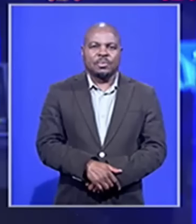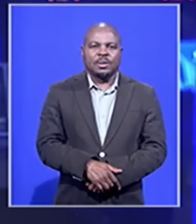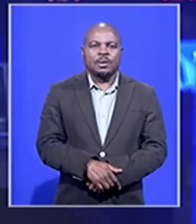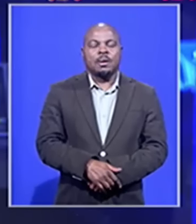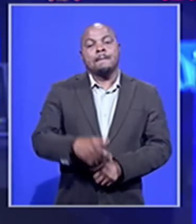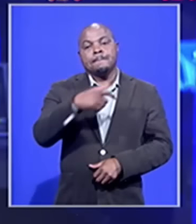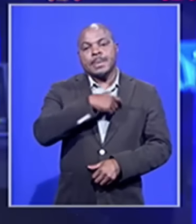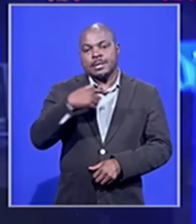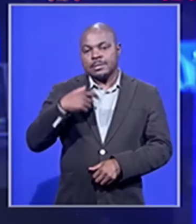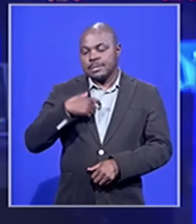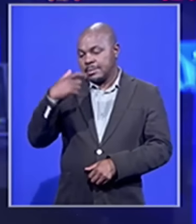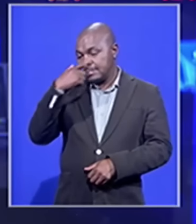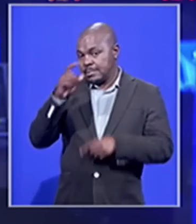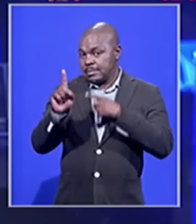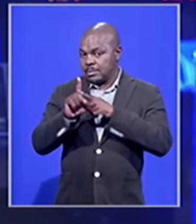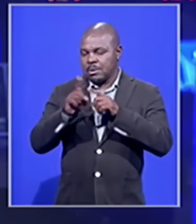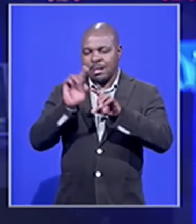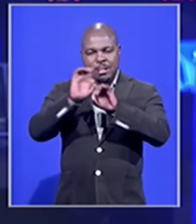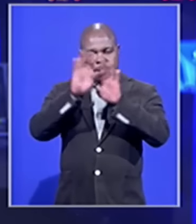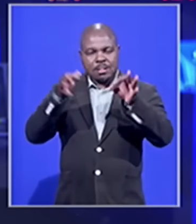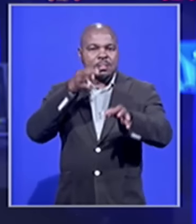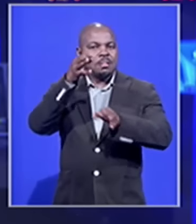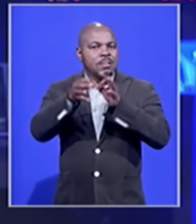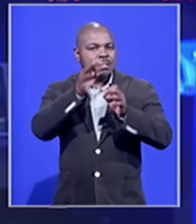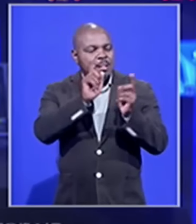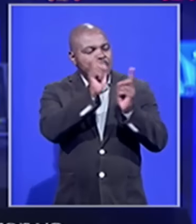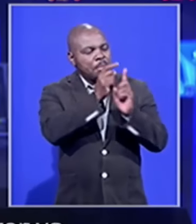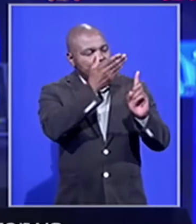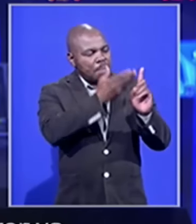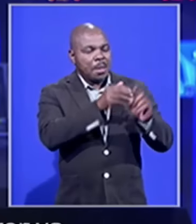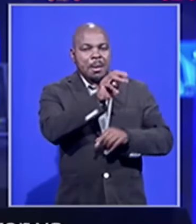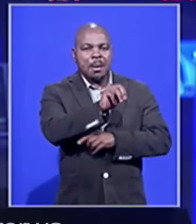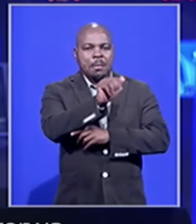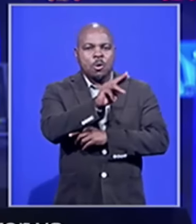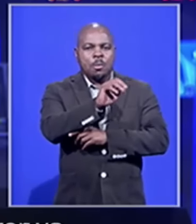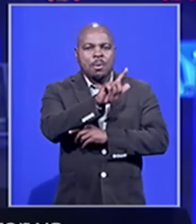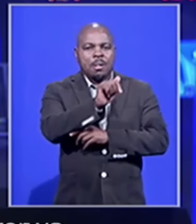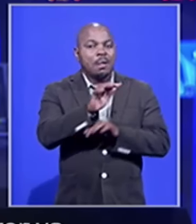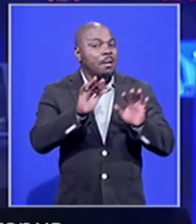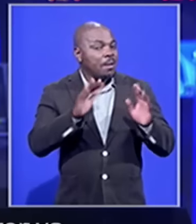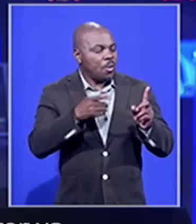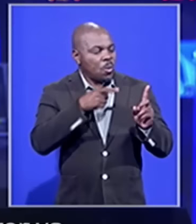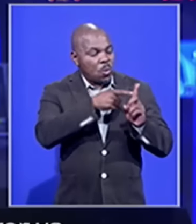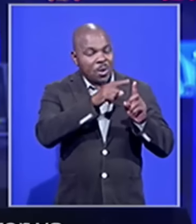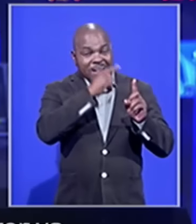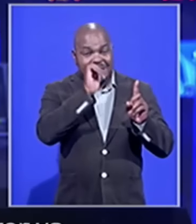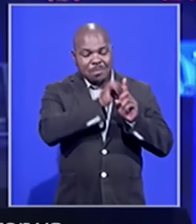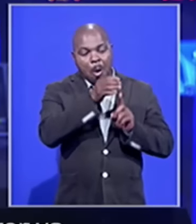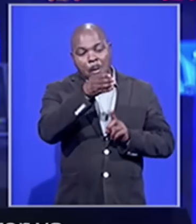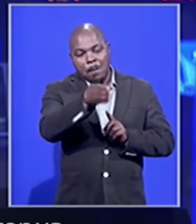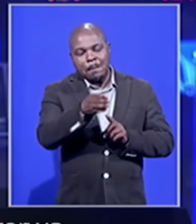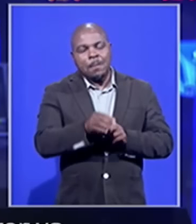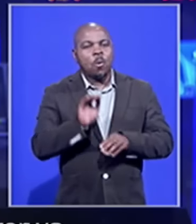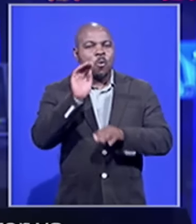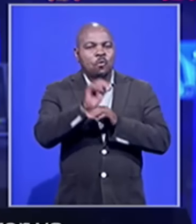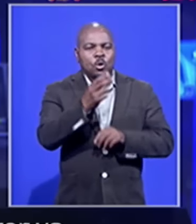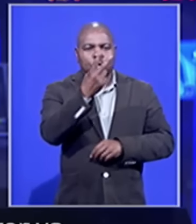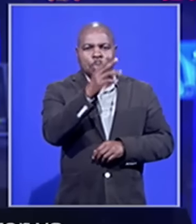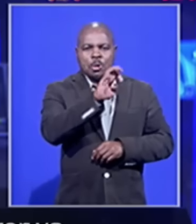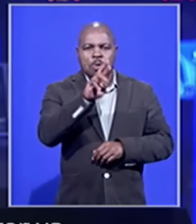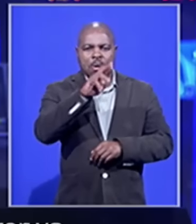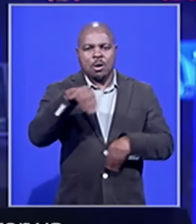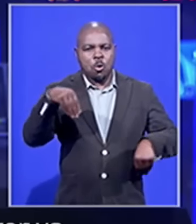Mopresidente Cyril Ramaphosa o hlalositse ka botlalo dikopano tsa hae le maumela eo ho tlalewang a le ka sehloohong boshodung ba diranta tse fetang dibilione tse 2 sepetleleng